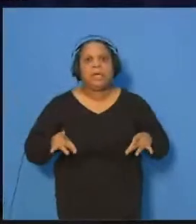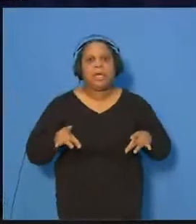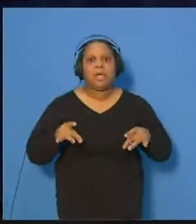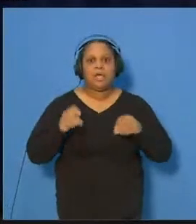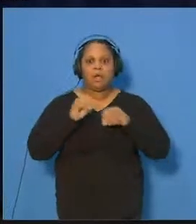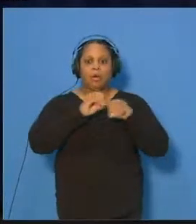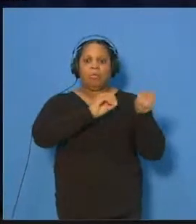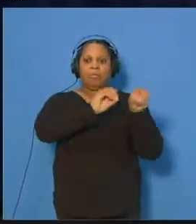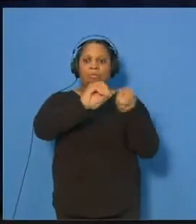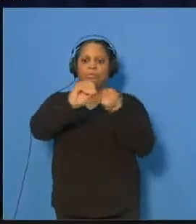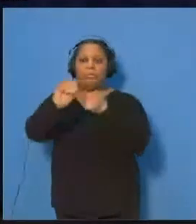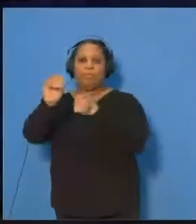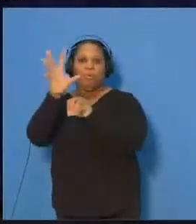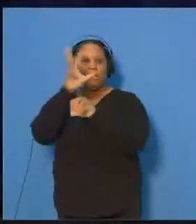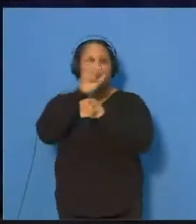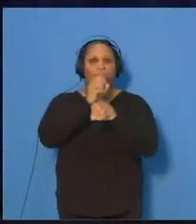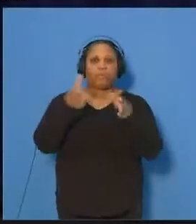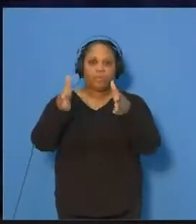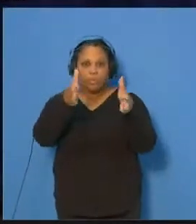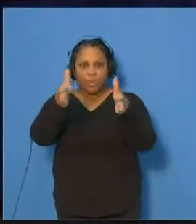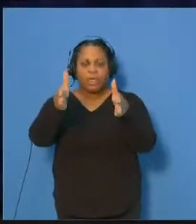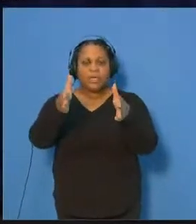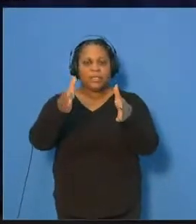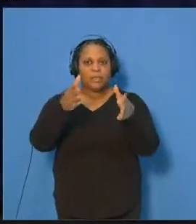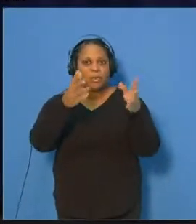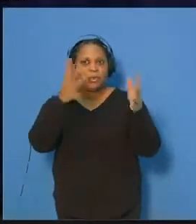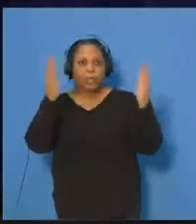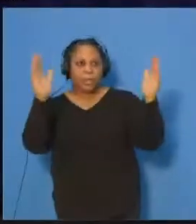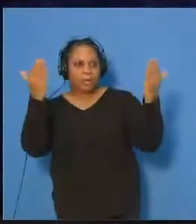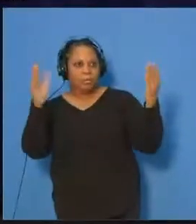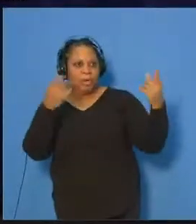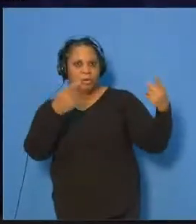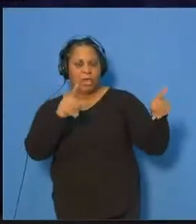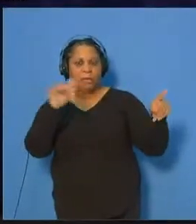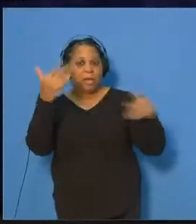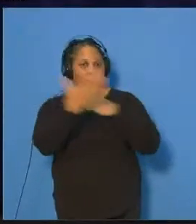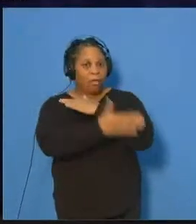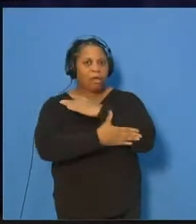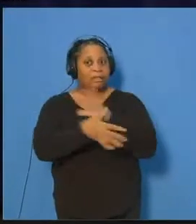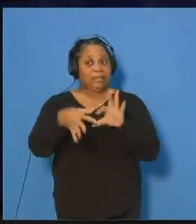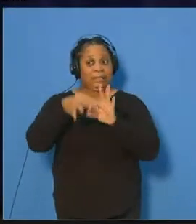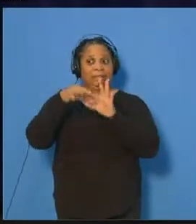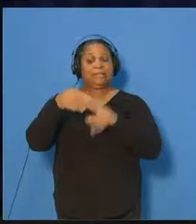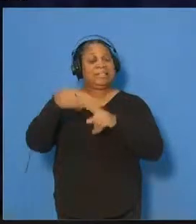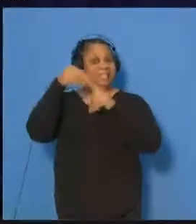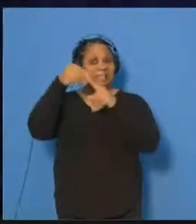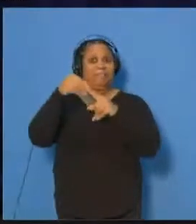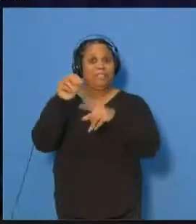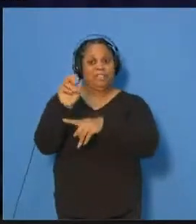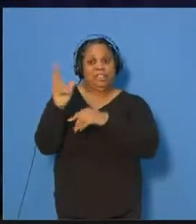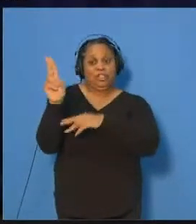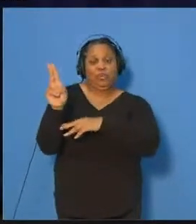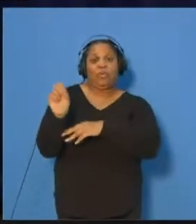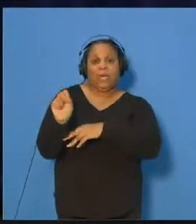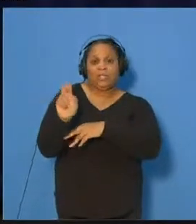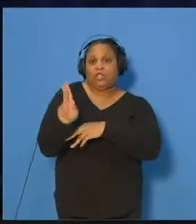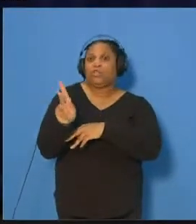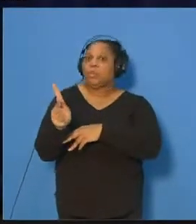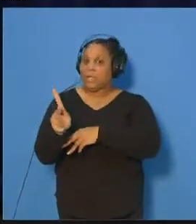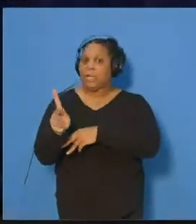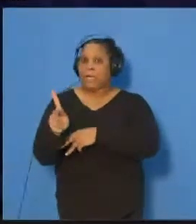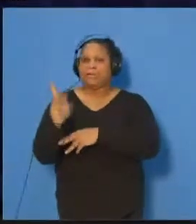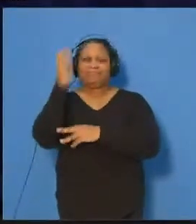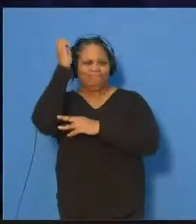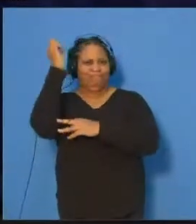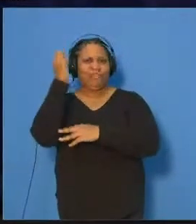mysterious ways. And if we look at what has happened in other countries, especially in the United States, the United Kingdom, and other places in